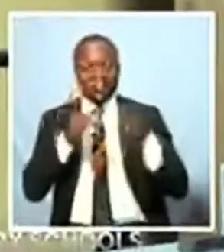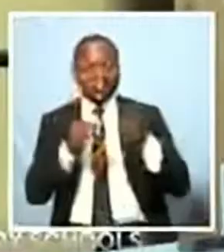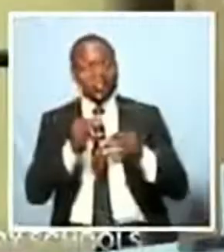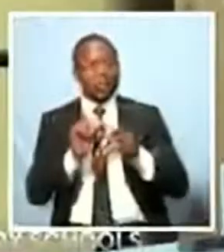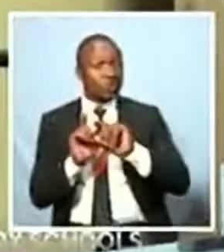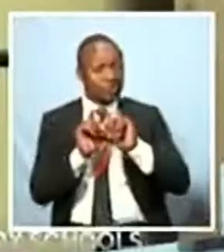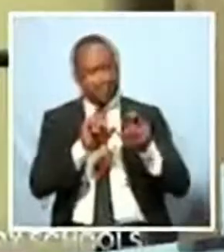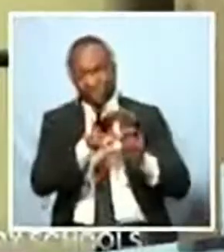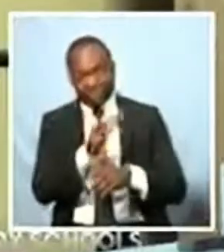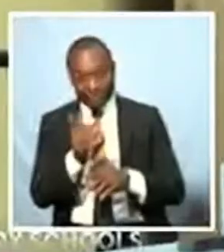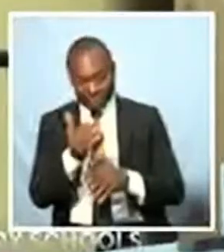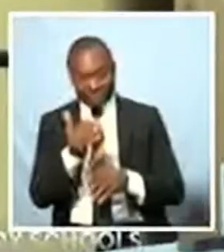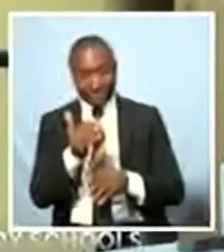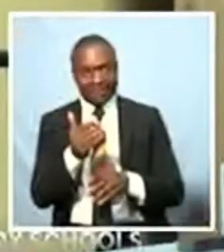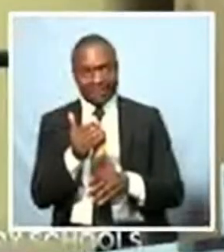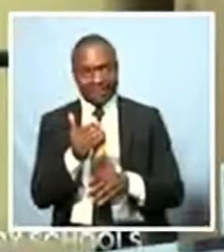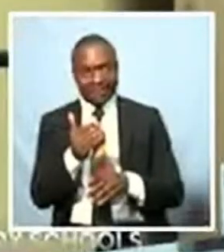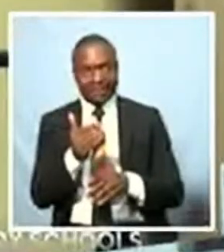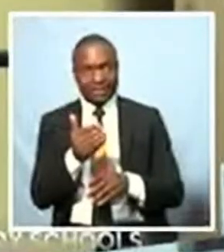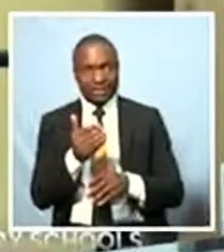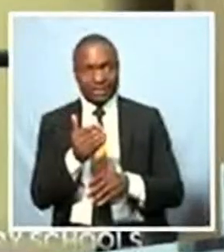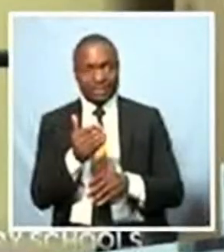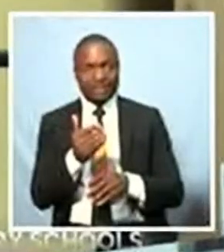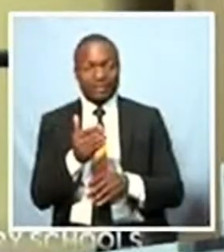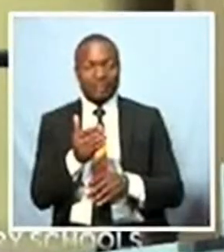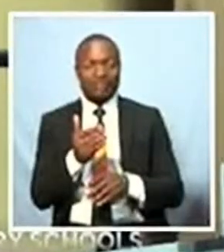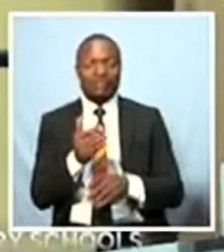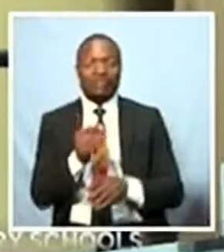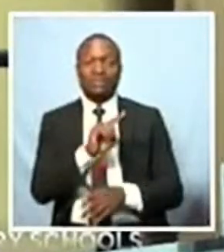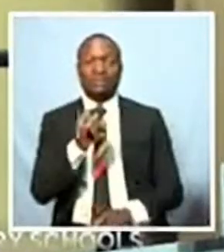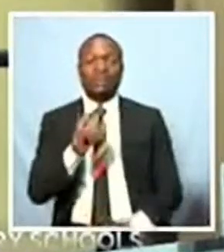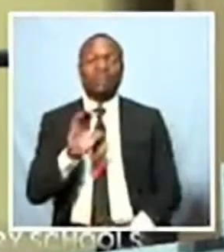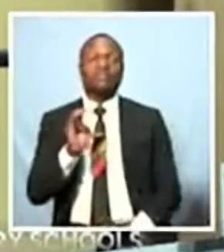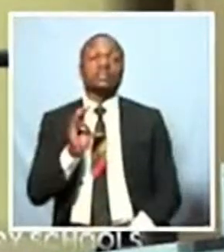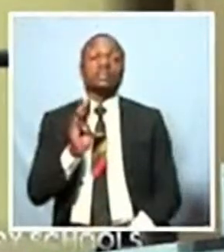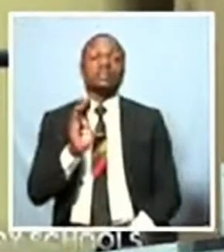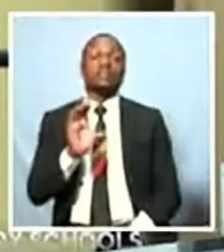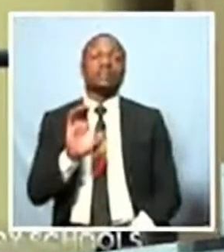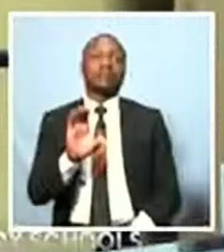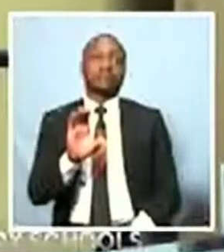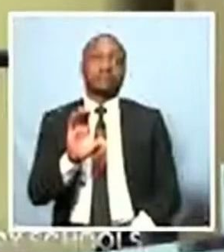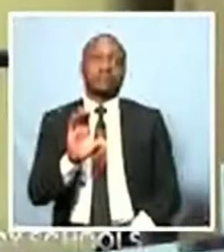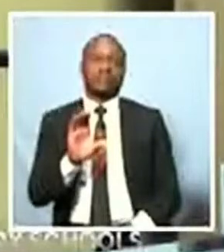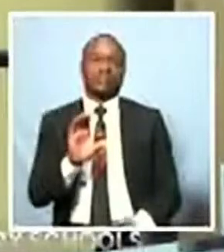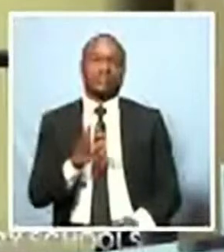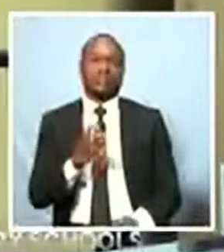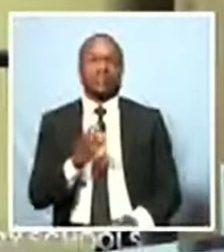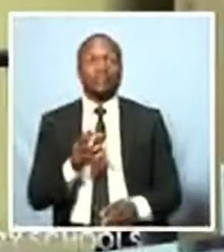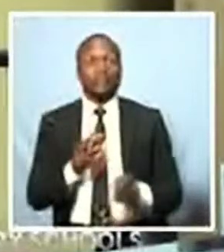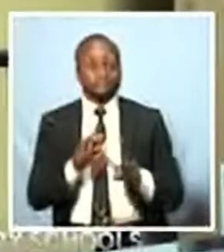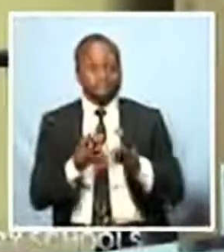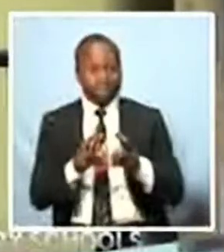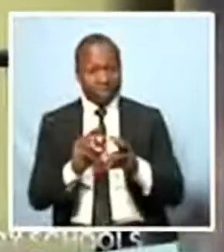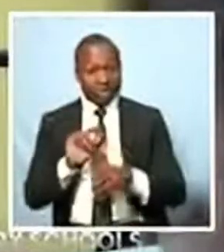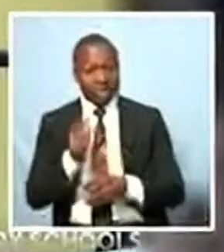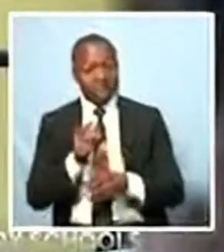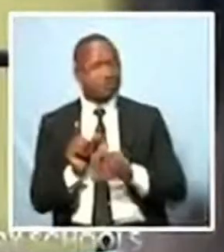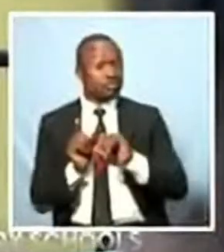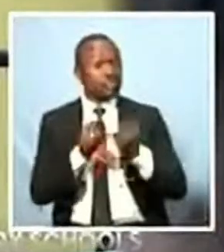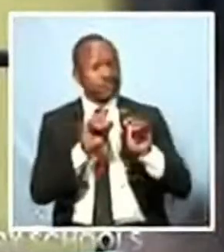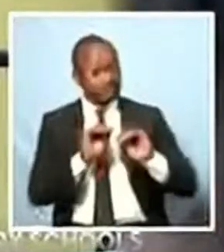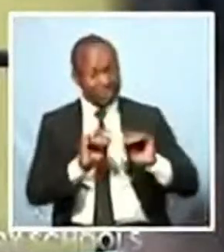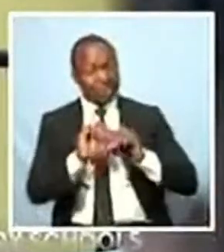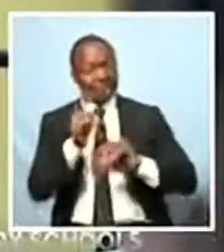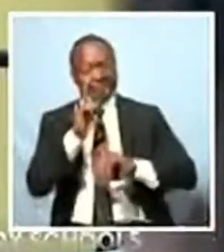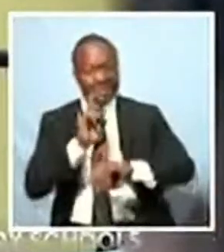back, if we were to get back to the ZBEC aspect, we will find, as we want to teach for the first time,